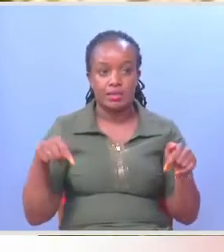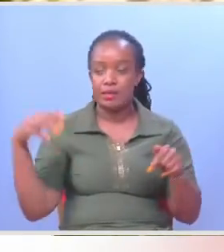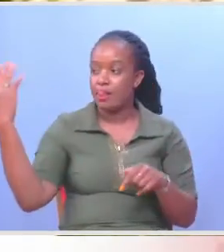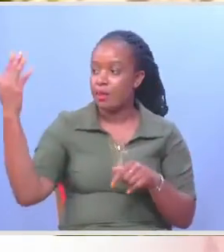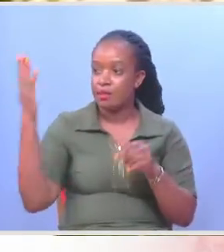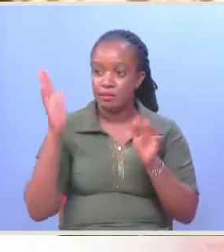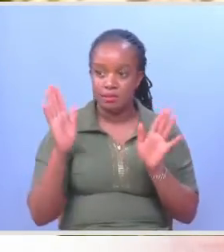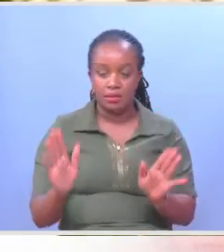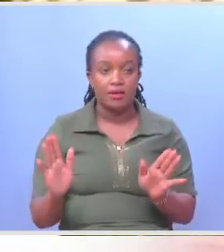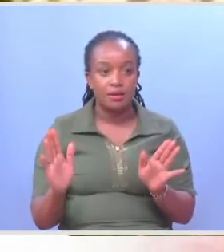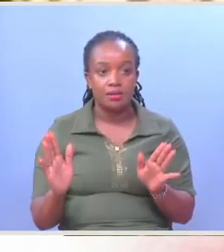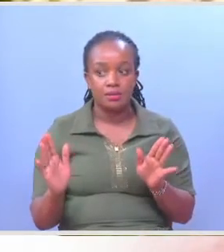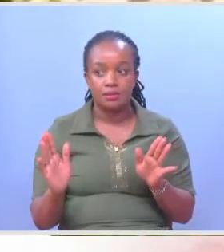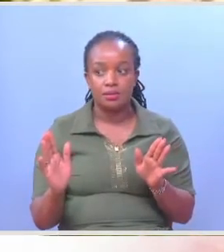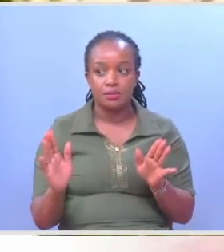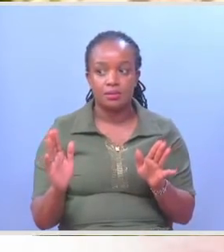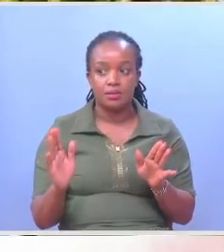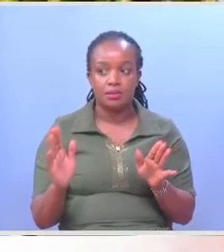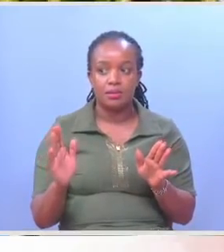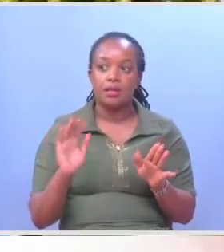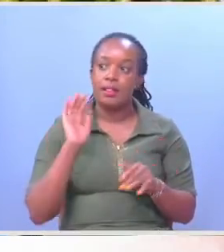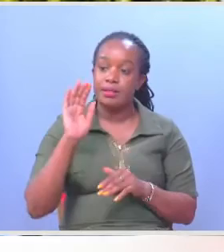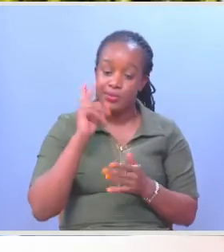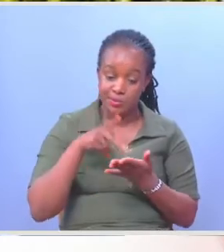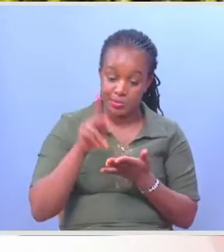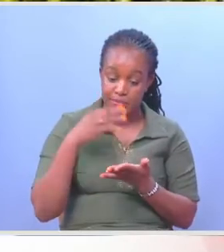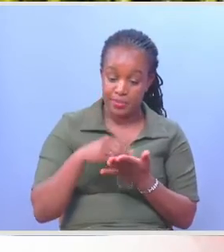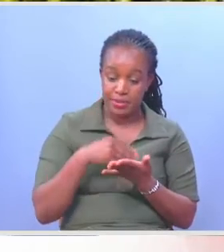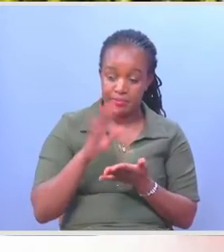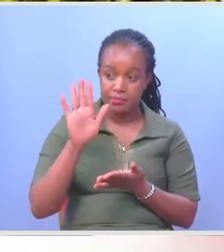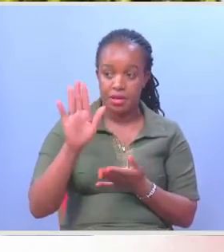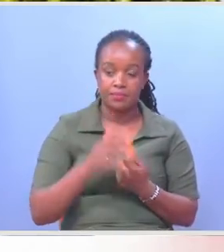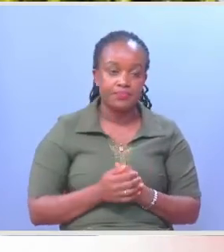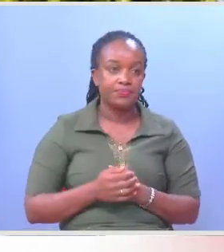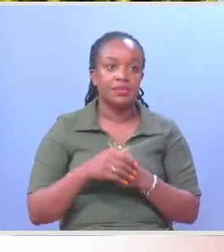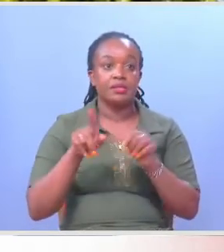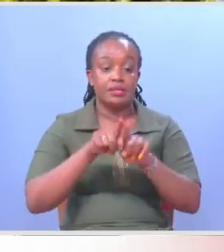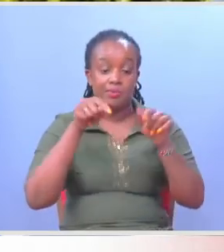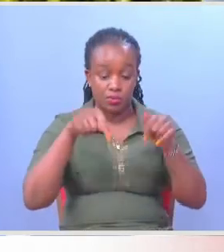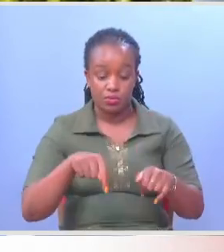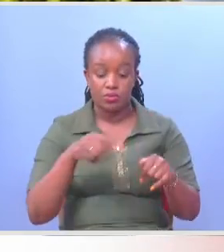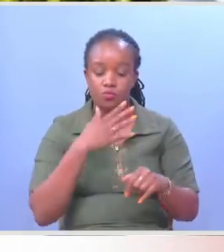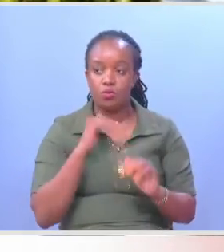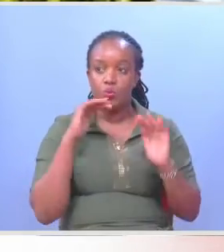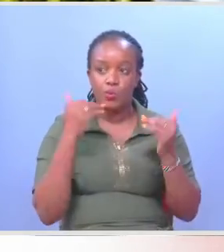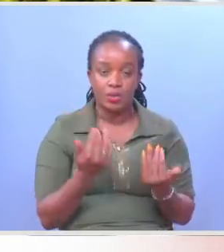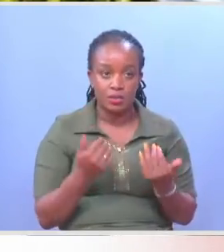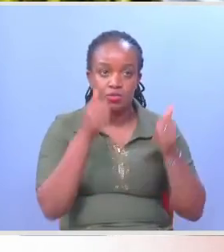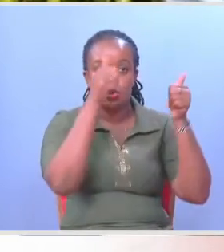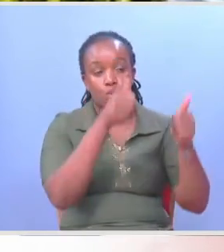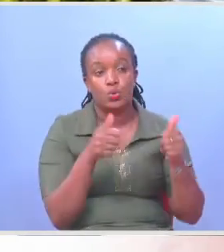lecturers wanauliza walipo hizo pesa. Kwa hivyo leo tunataka kupeana hii notisi